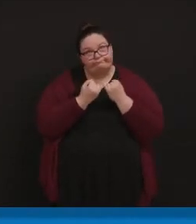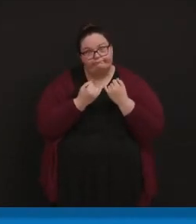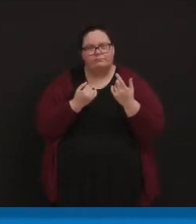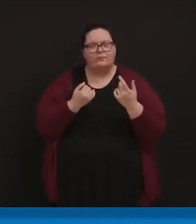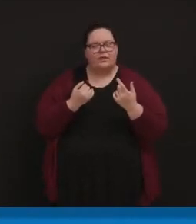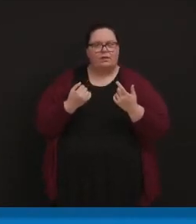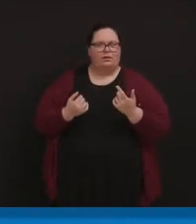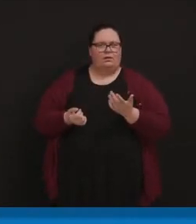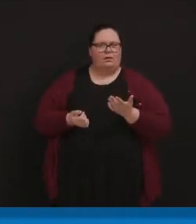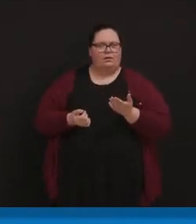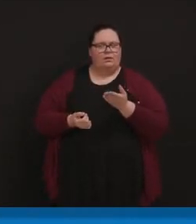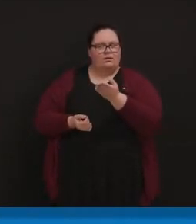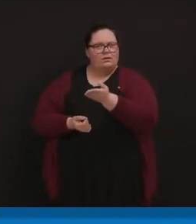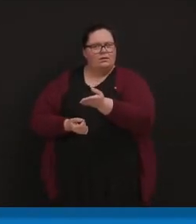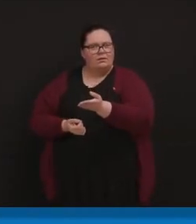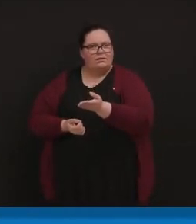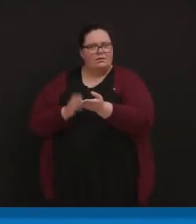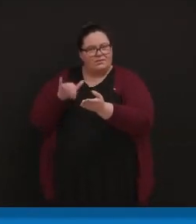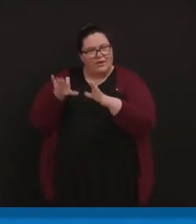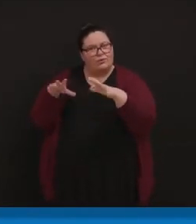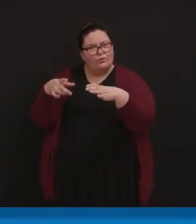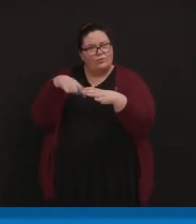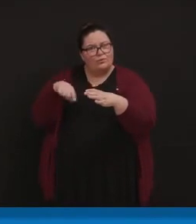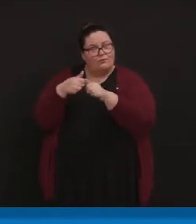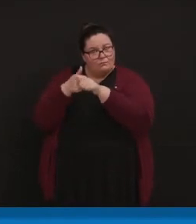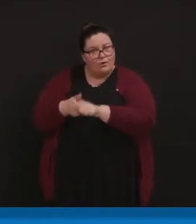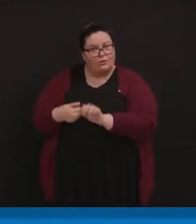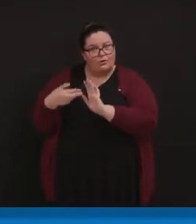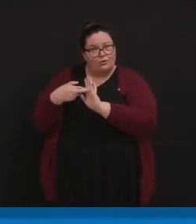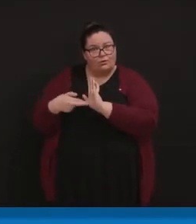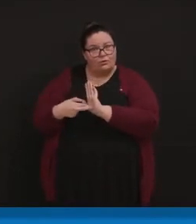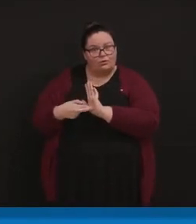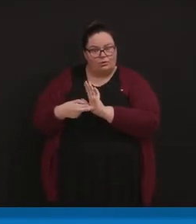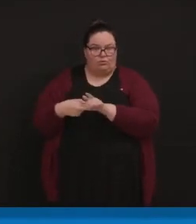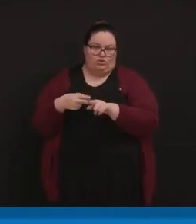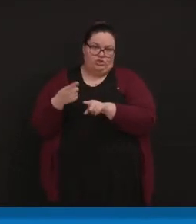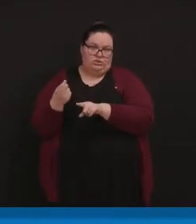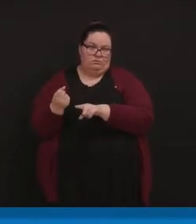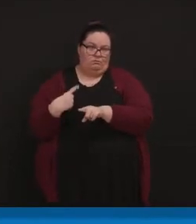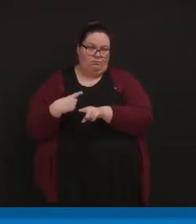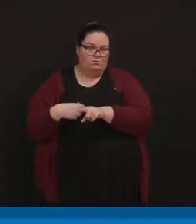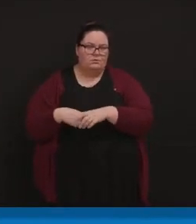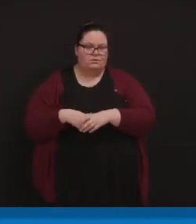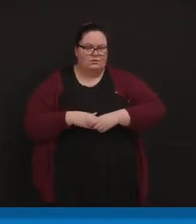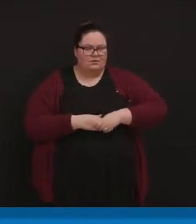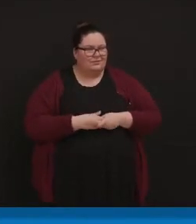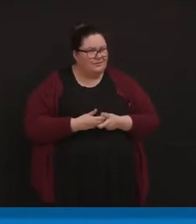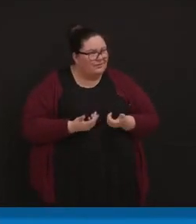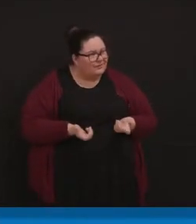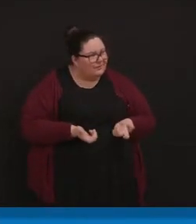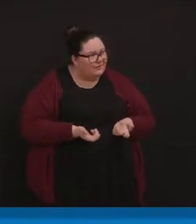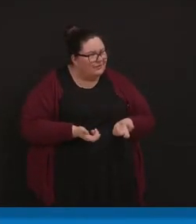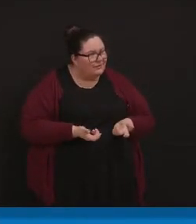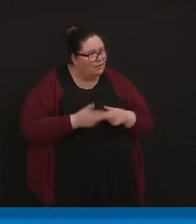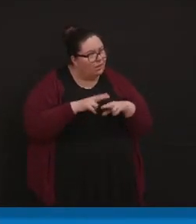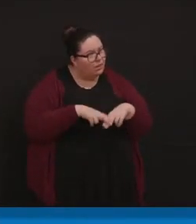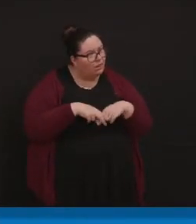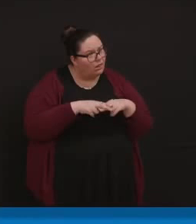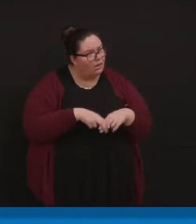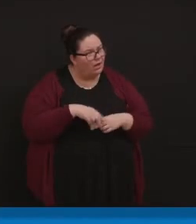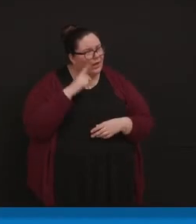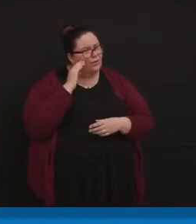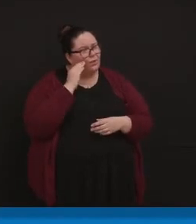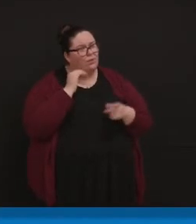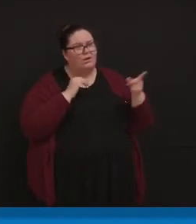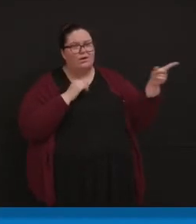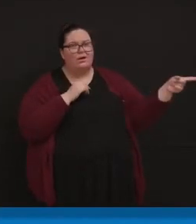And it's those people in that second category, and I know because she asked me, she said, it's kind of hard to sit here at home alone when you know